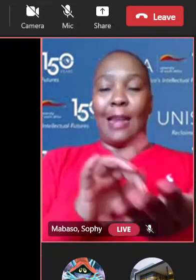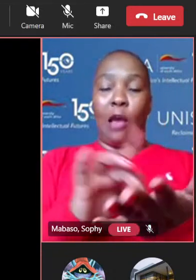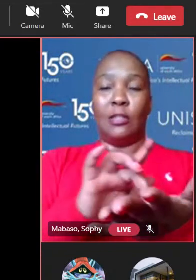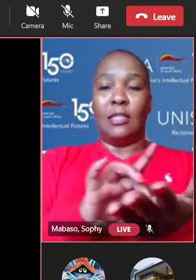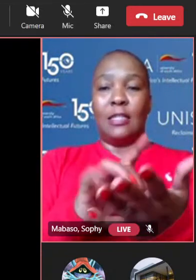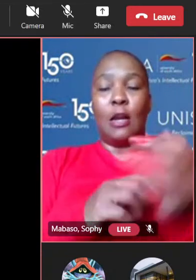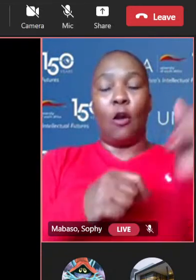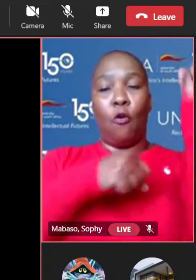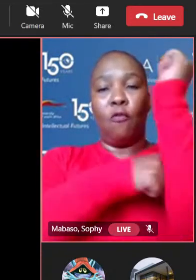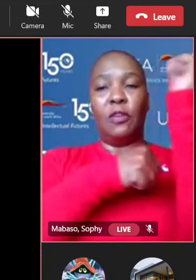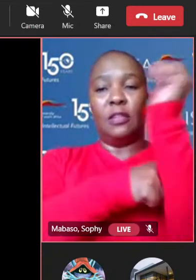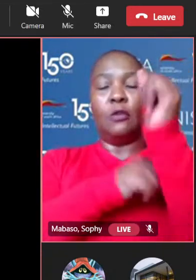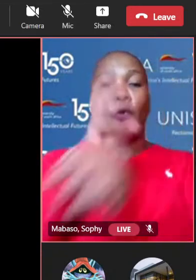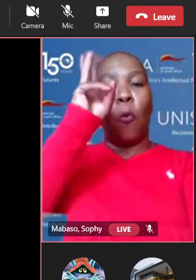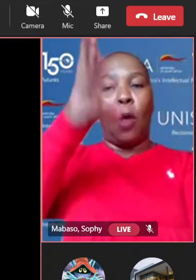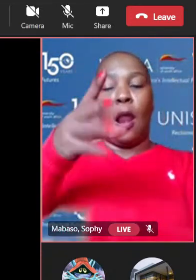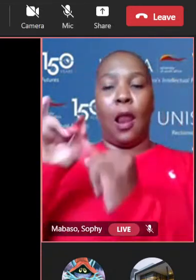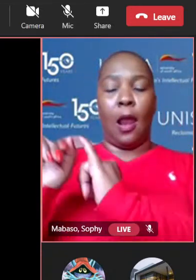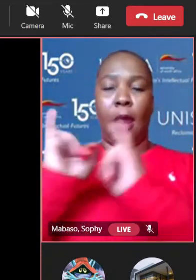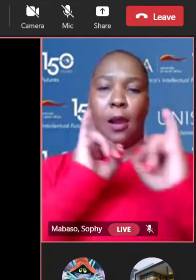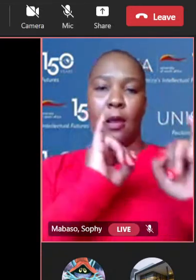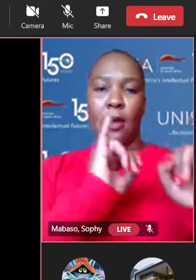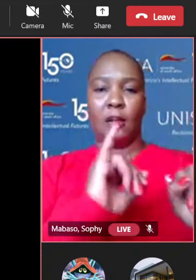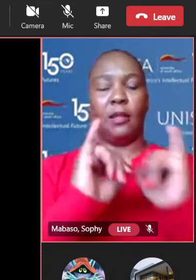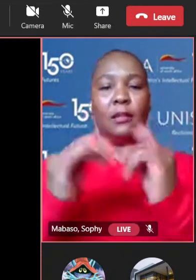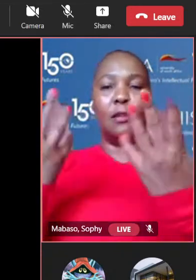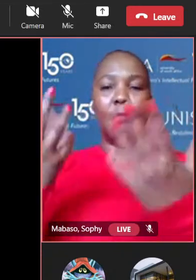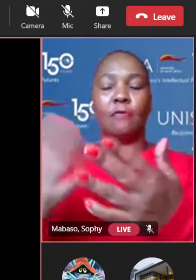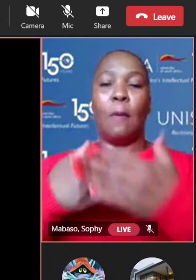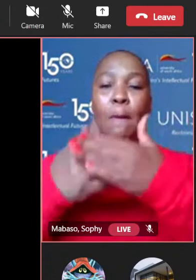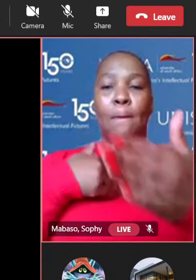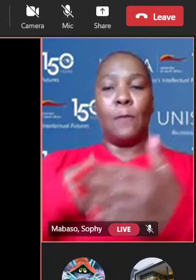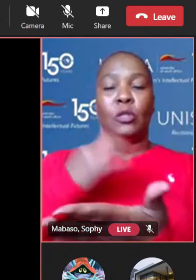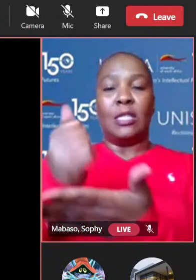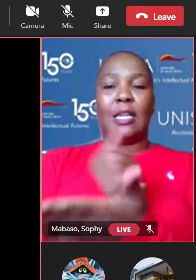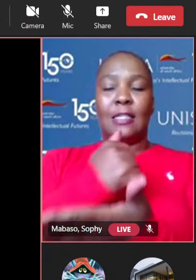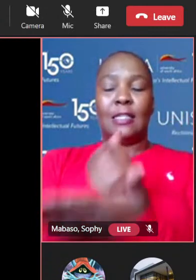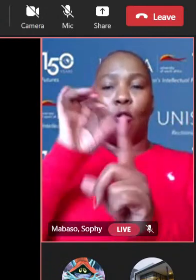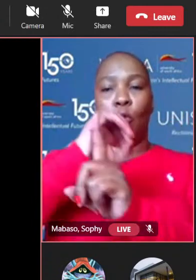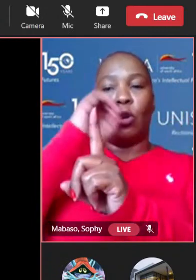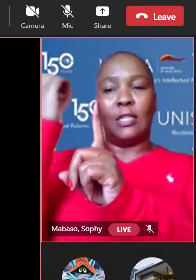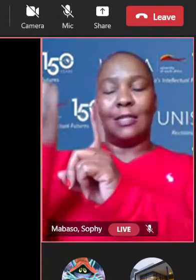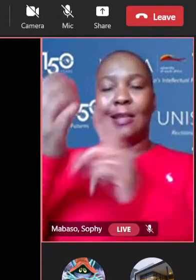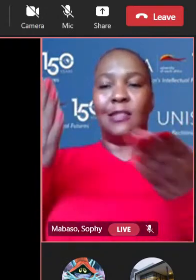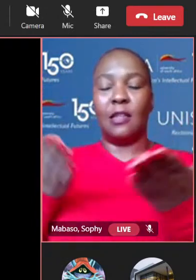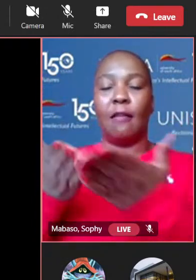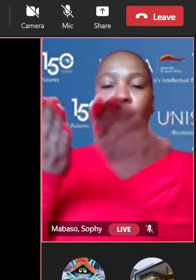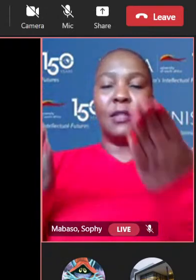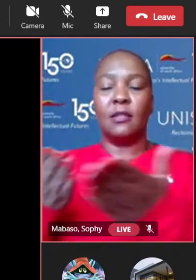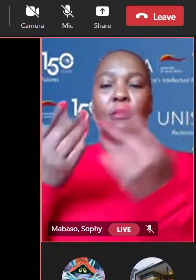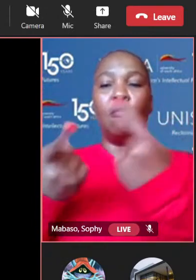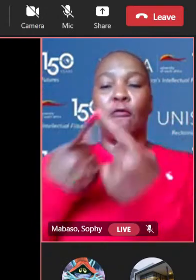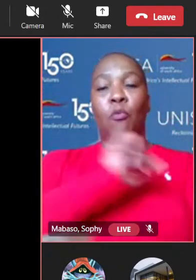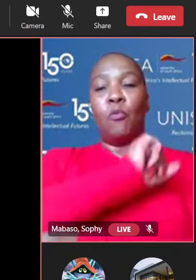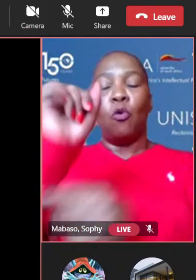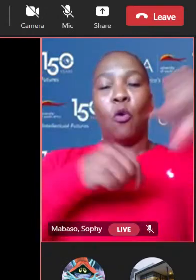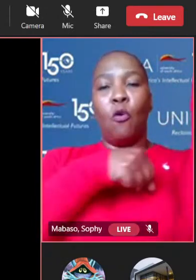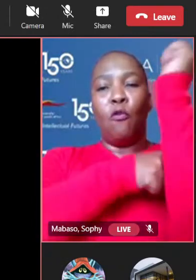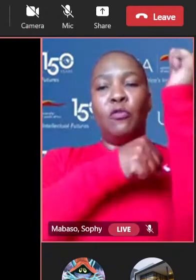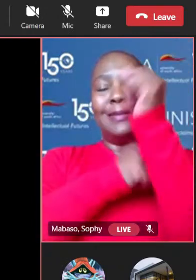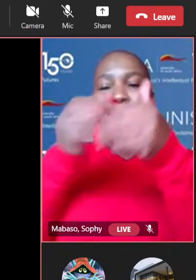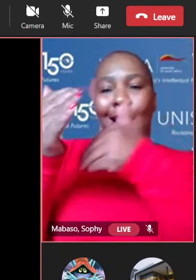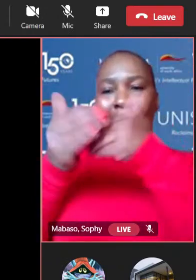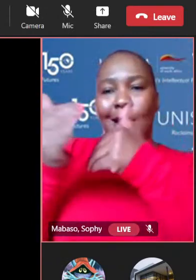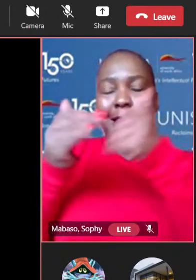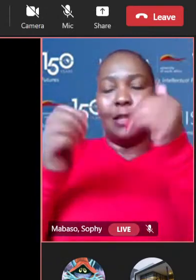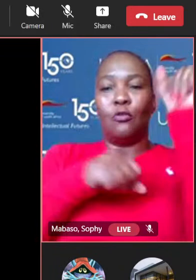You will be invited for a post-registration orientation service from your office, the nearest office, the office